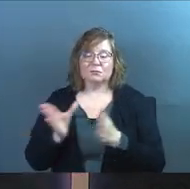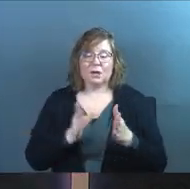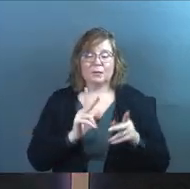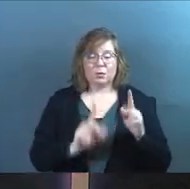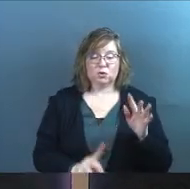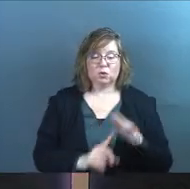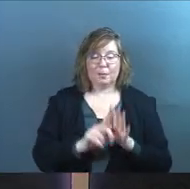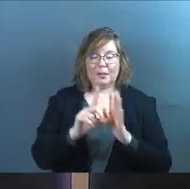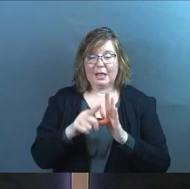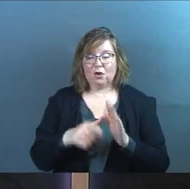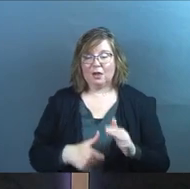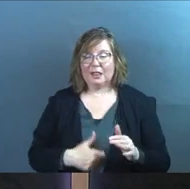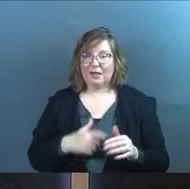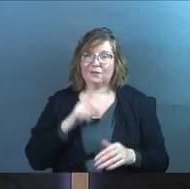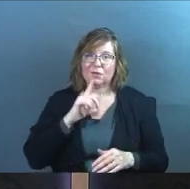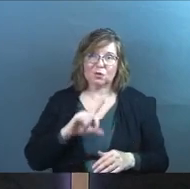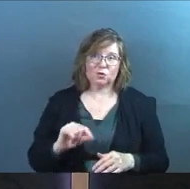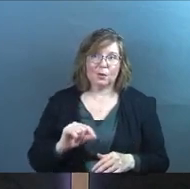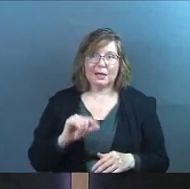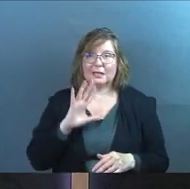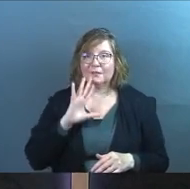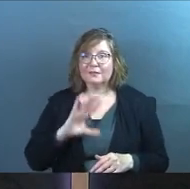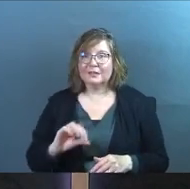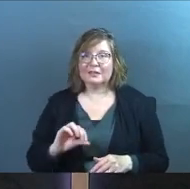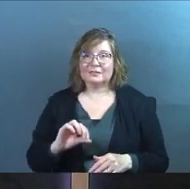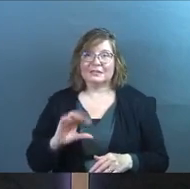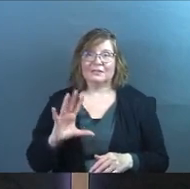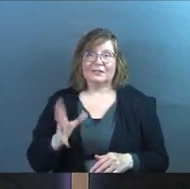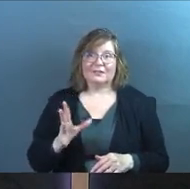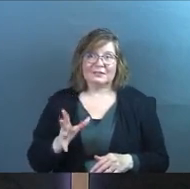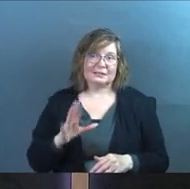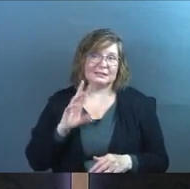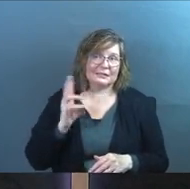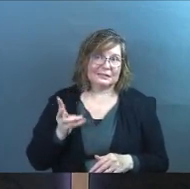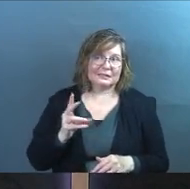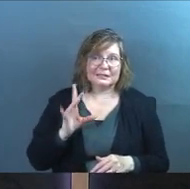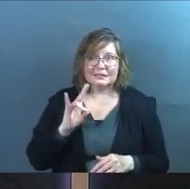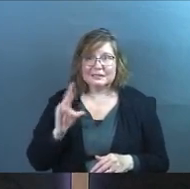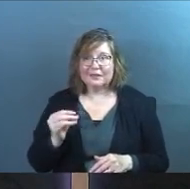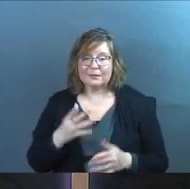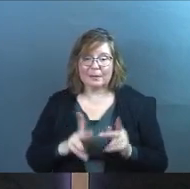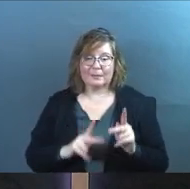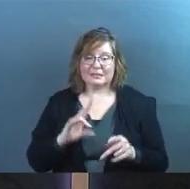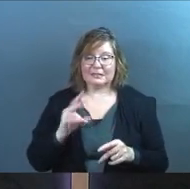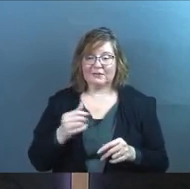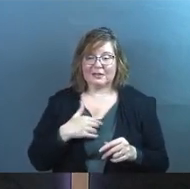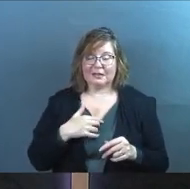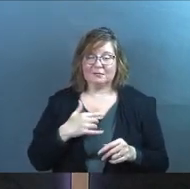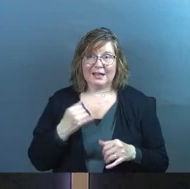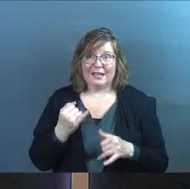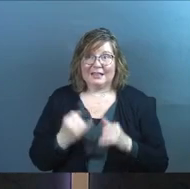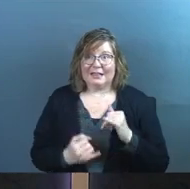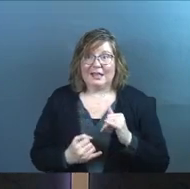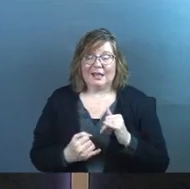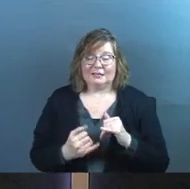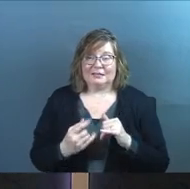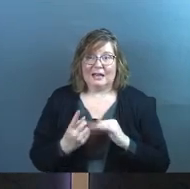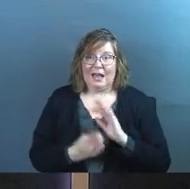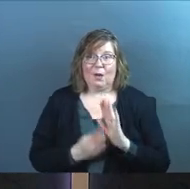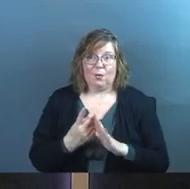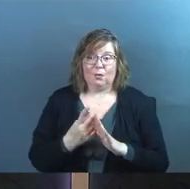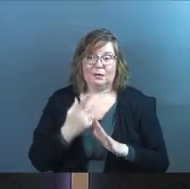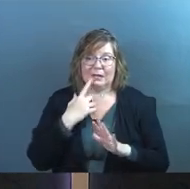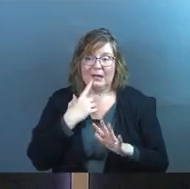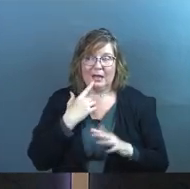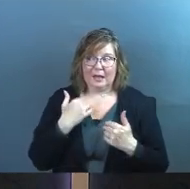people who are showing up later on in life in their 20s, in their 50s, in their 60s, maybe in their 70s. And you've got these people maybe in their 70s at the 11th hour who are